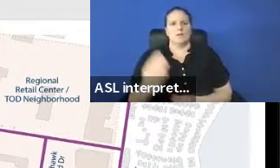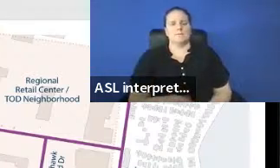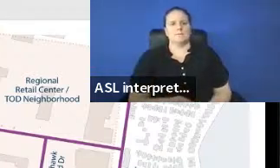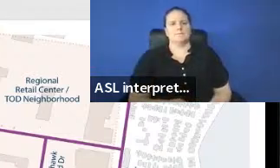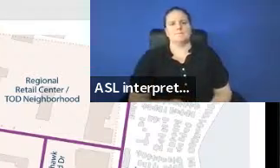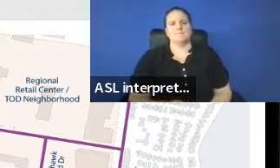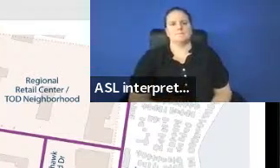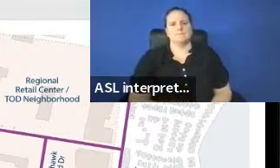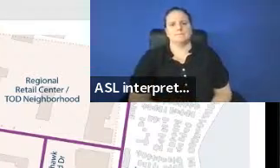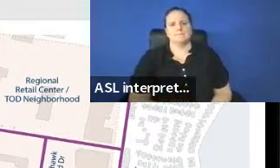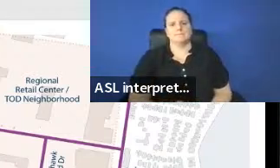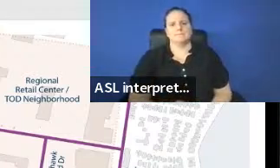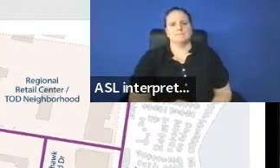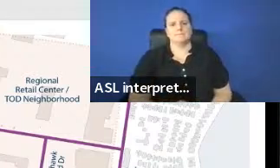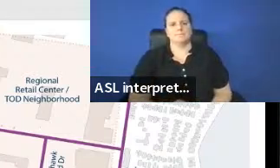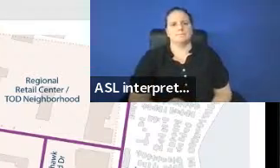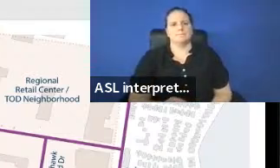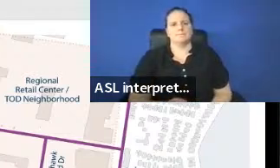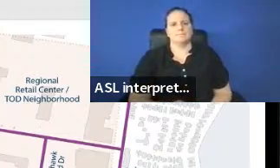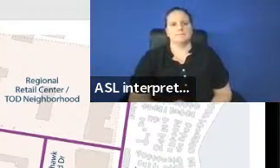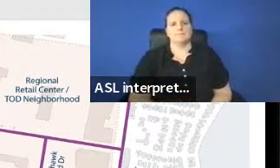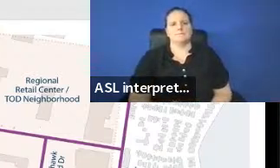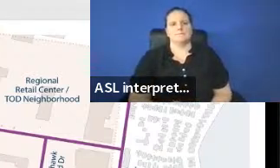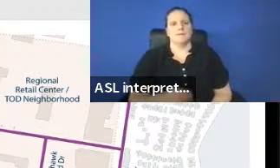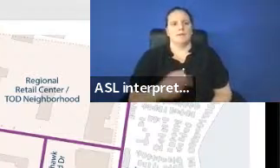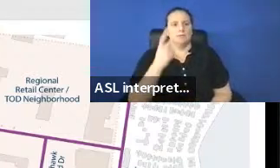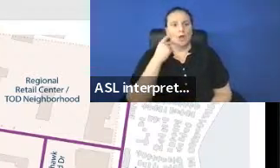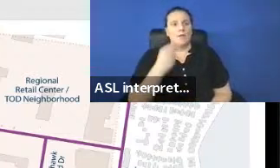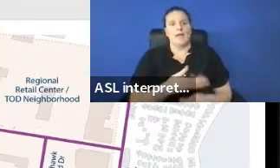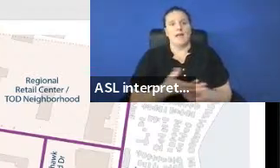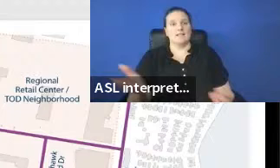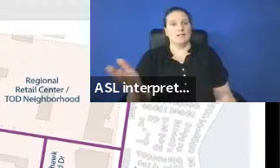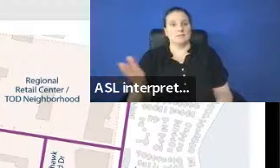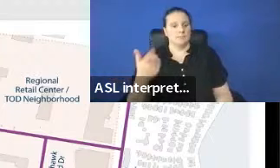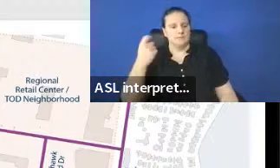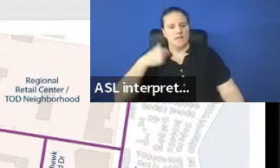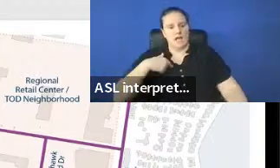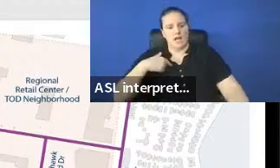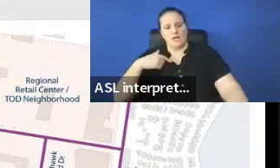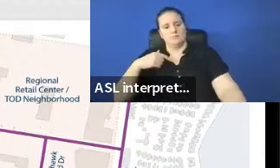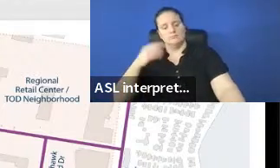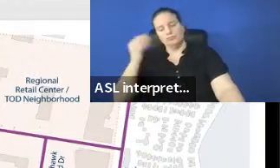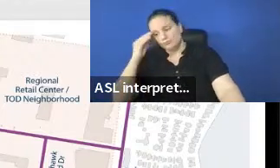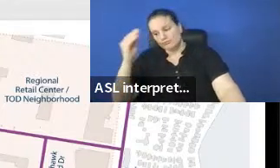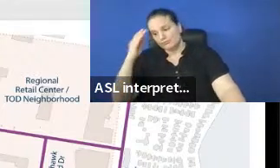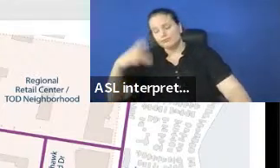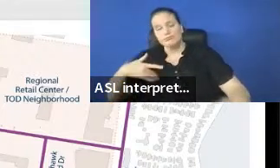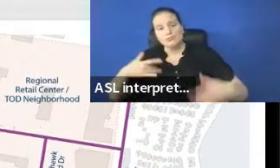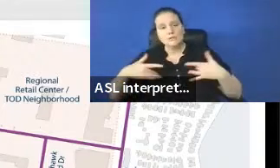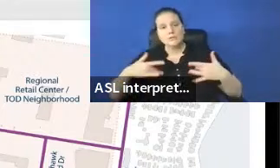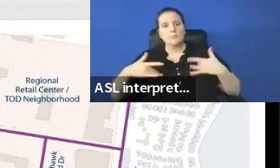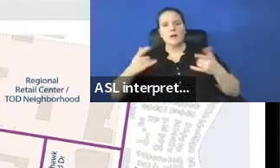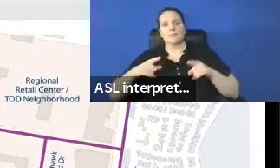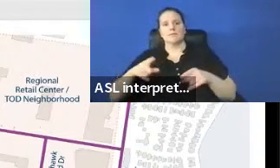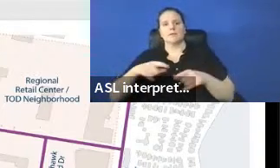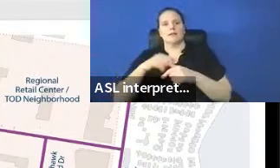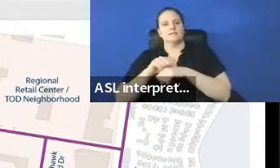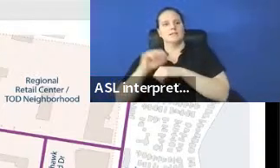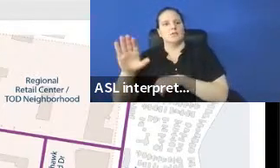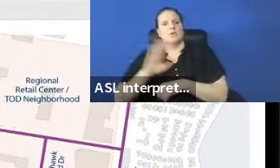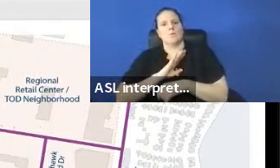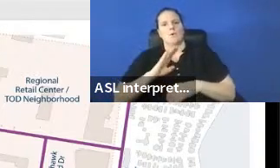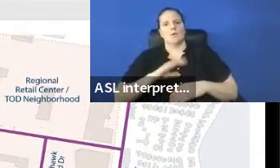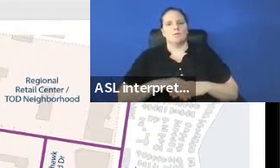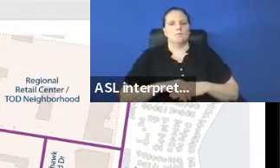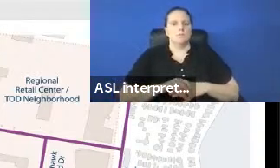Okay. They saw Katie? the handouts because I keep them up on everything that's going on. And so I sent it to the board Okay, got it. and the